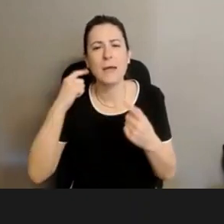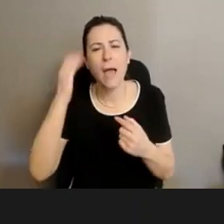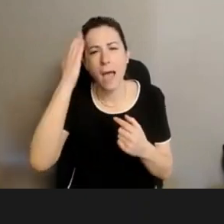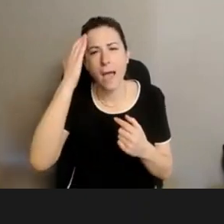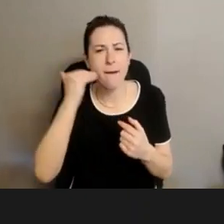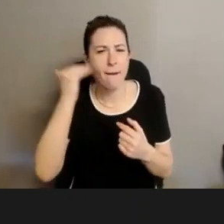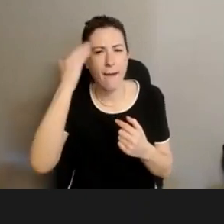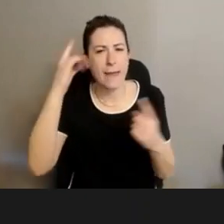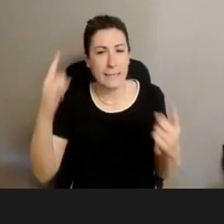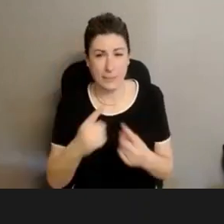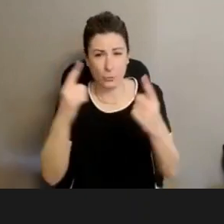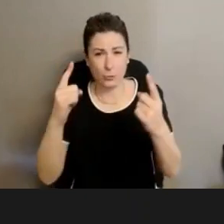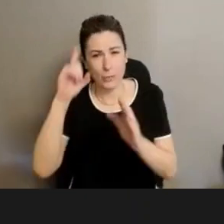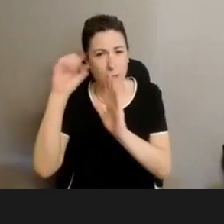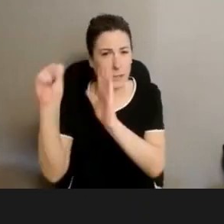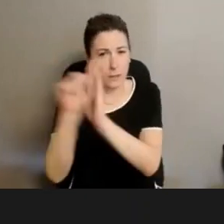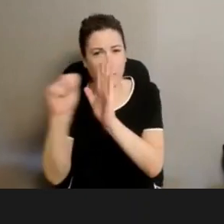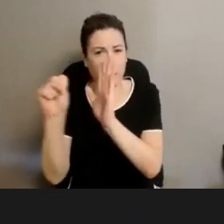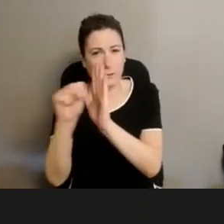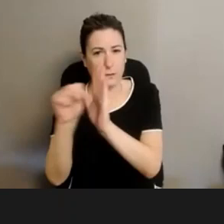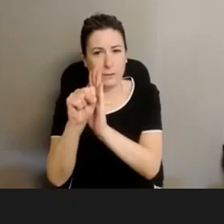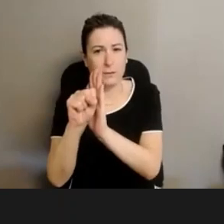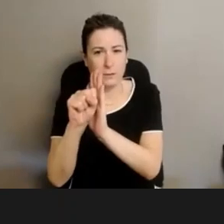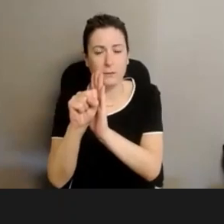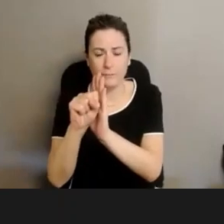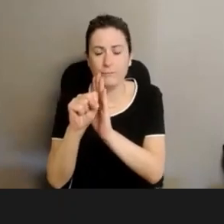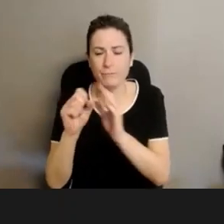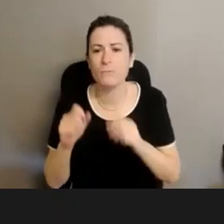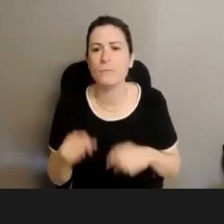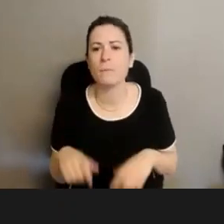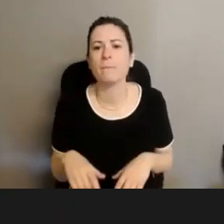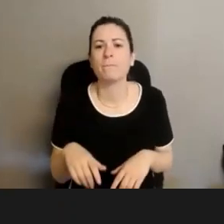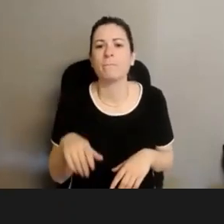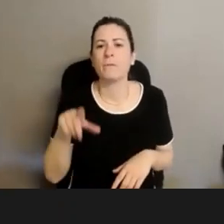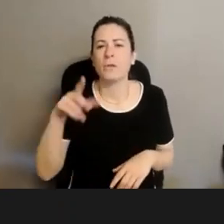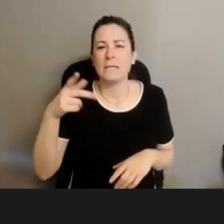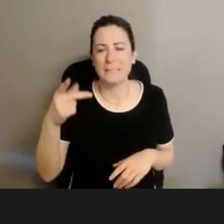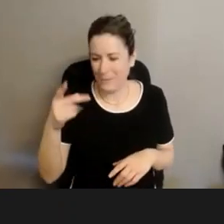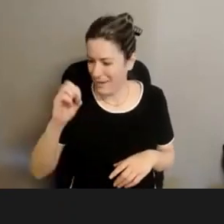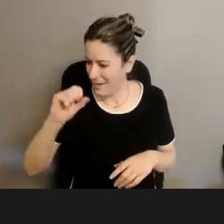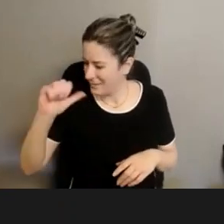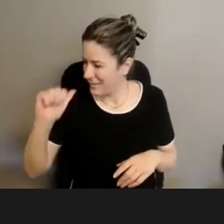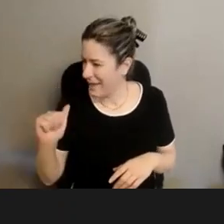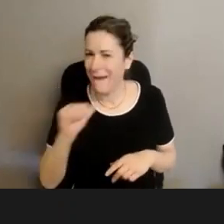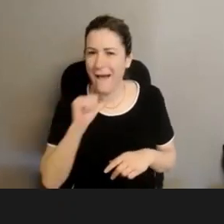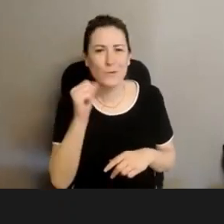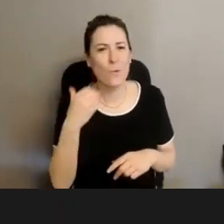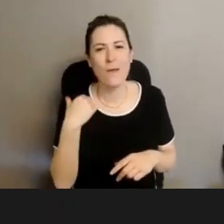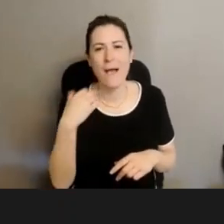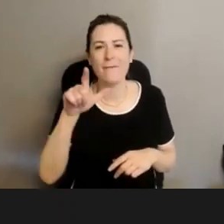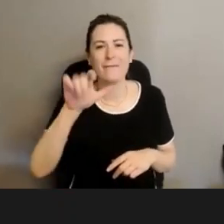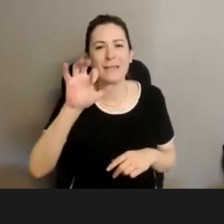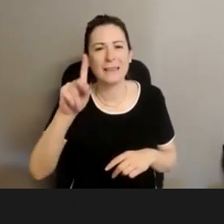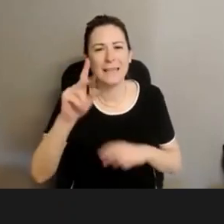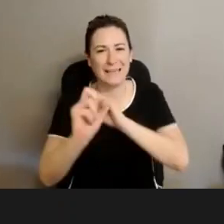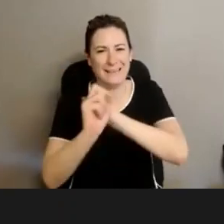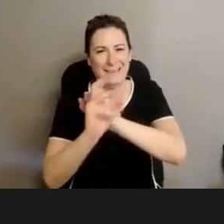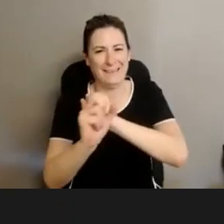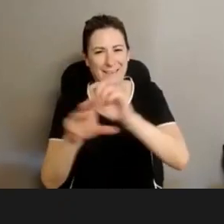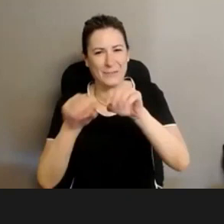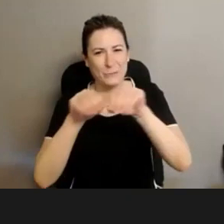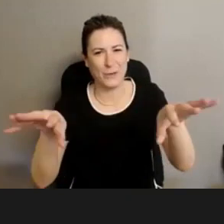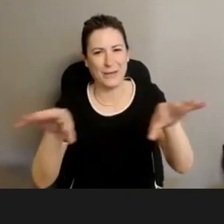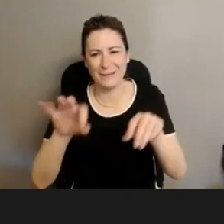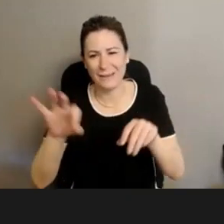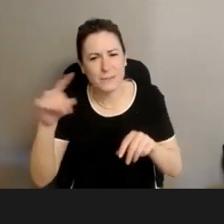PSA, and I don't have the link. If somebody else could, I have it, but I'm not able to be